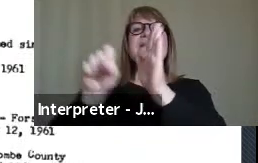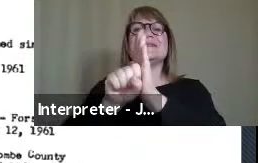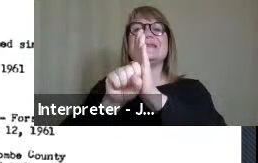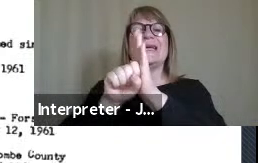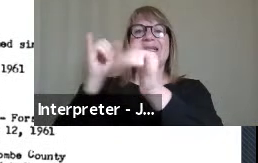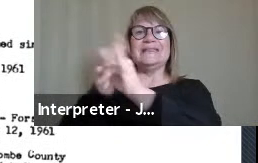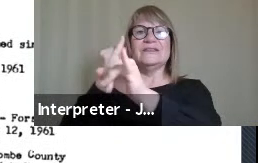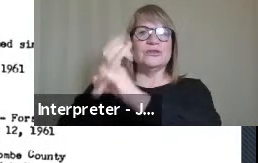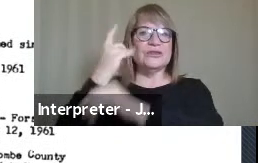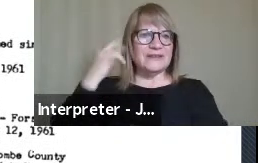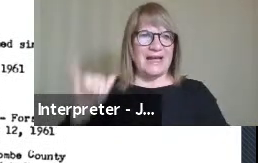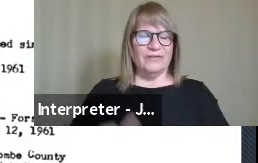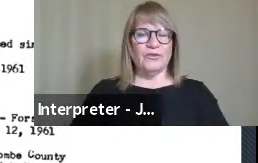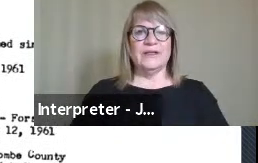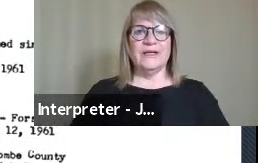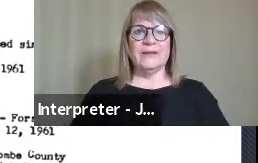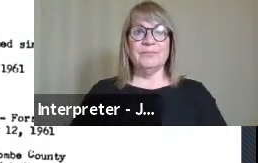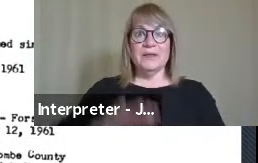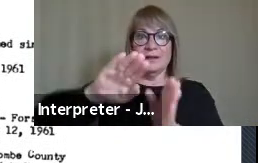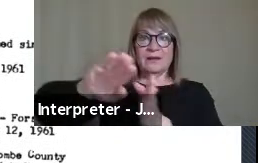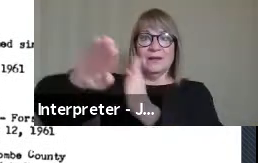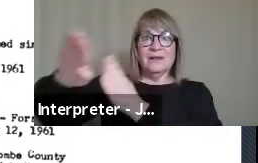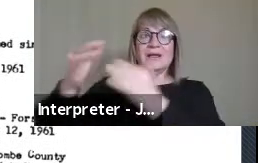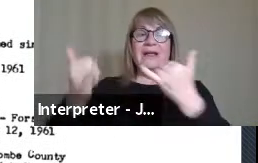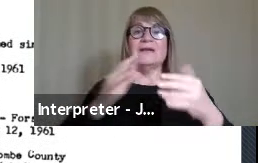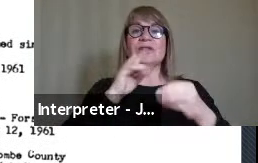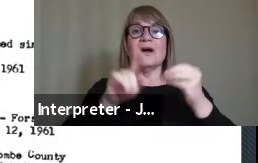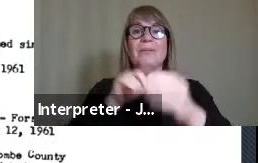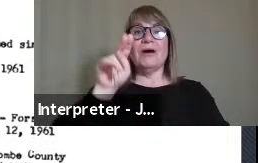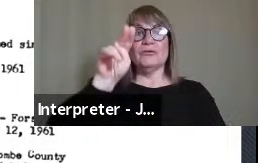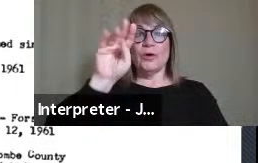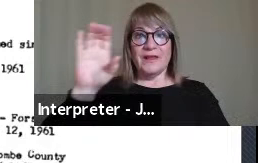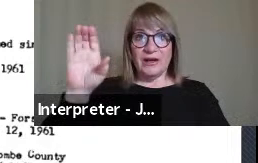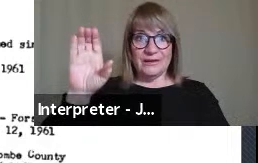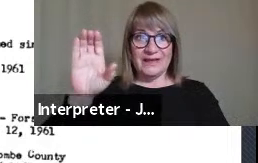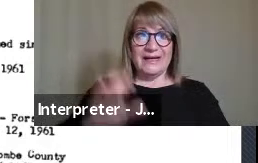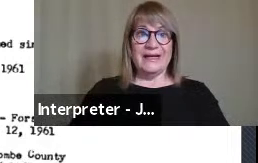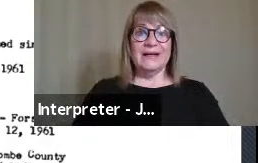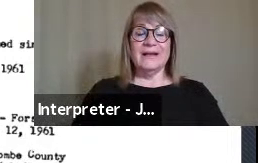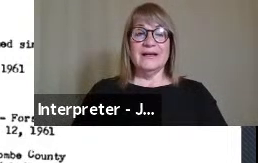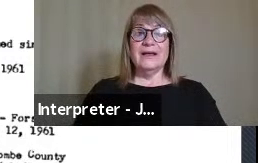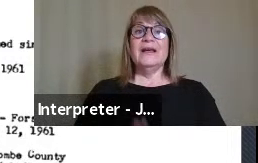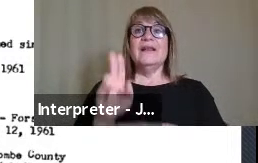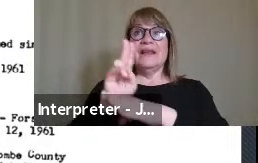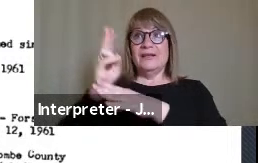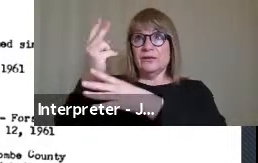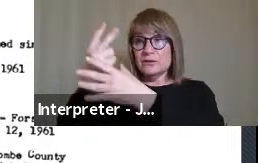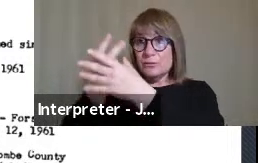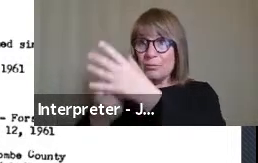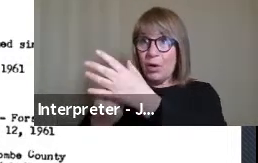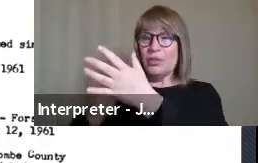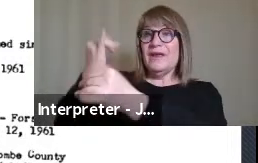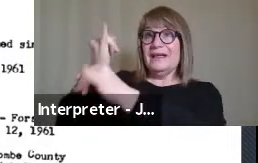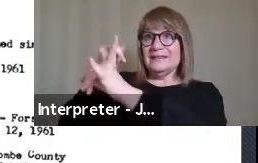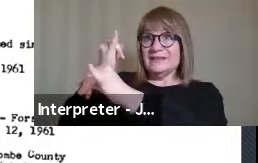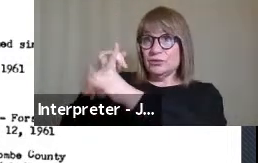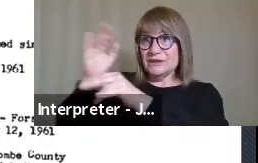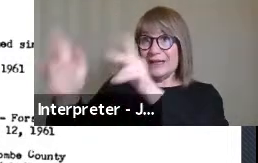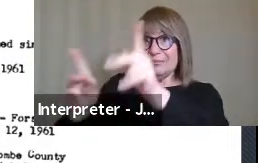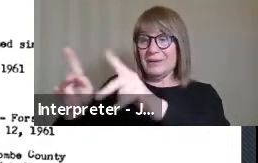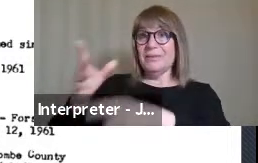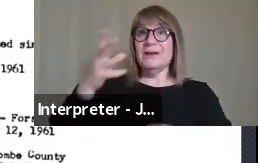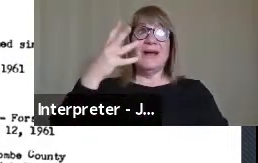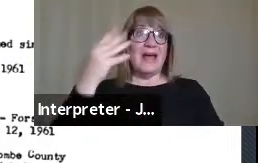unlike california and north carolina both institutionalized and community dwelling folks were